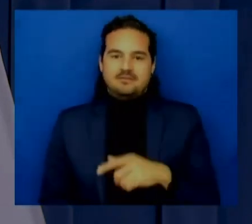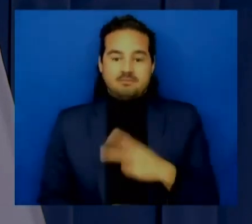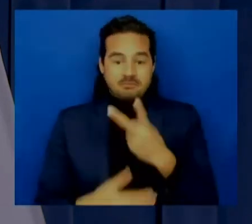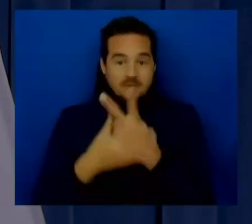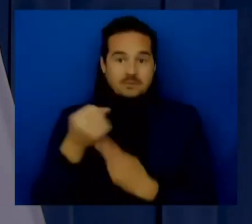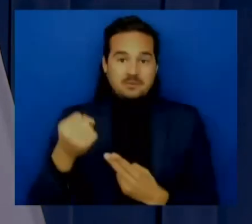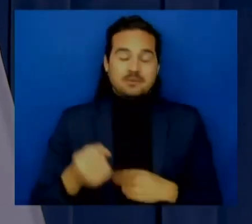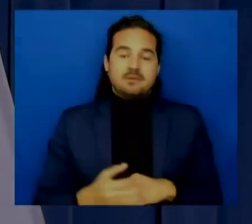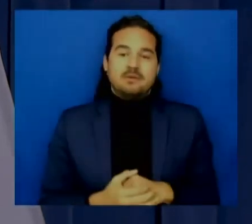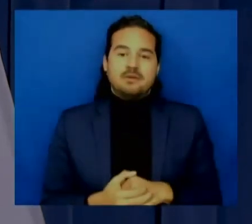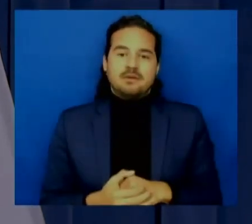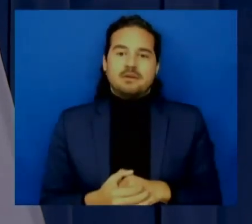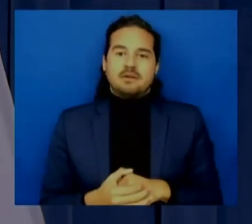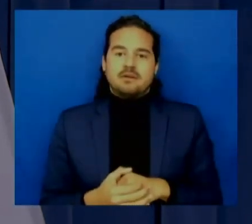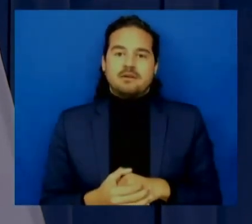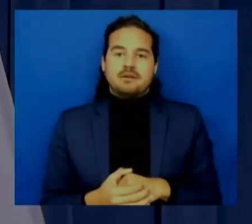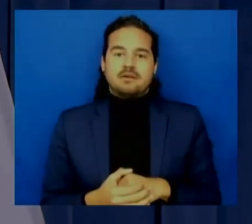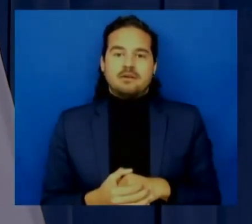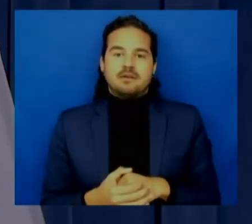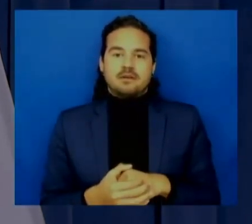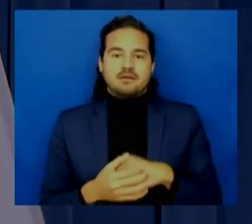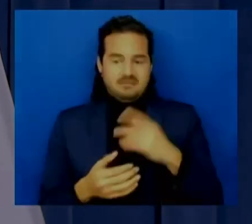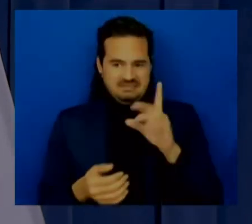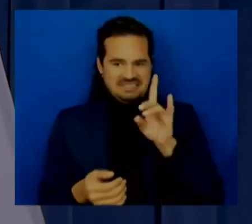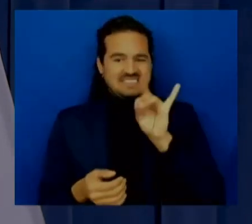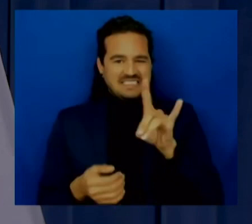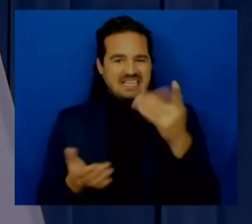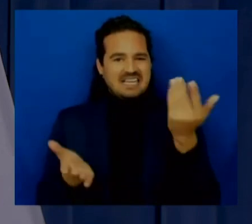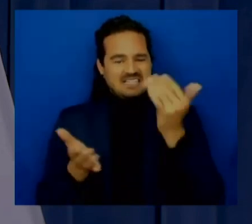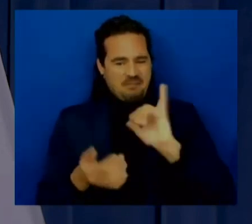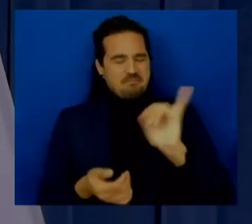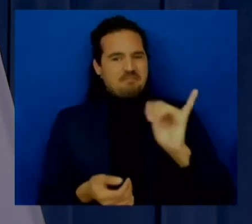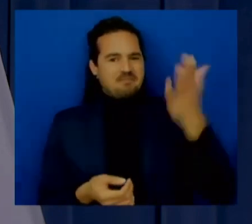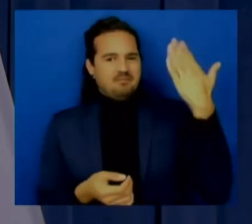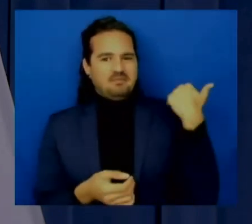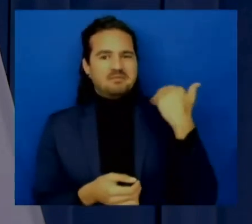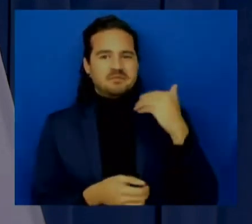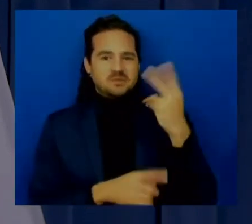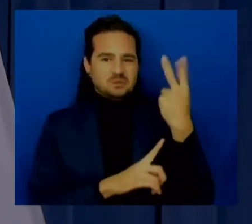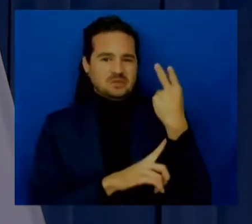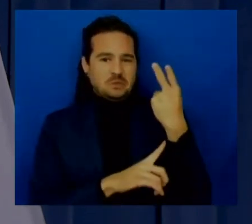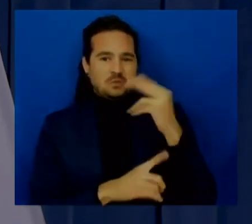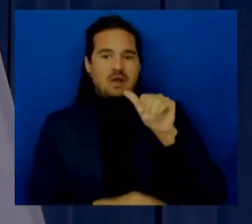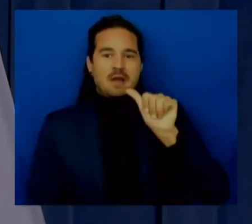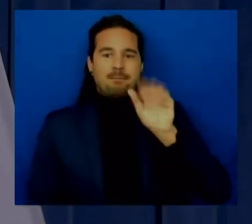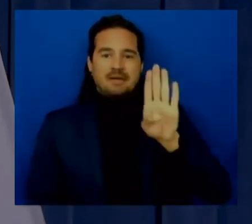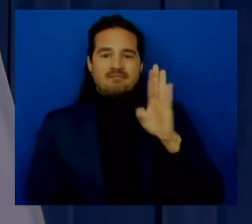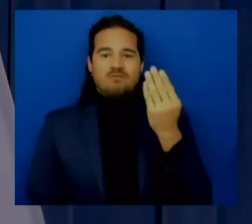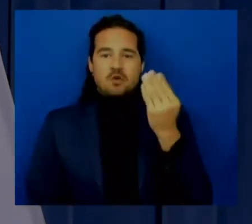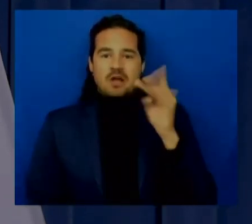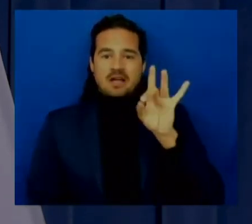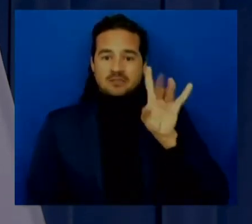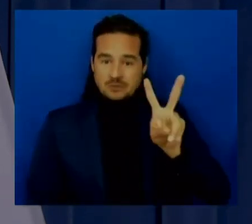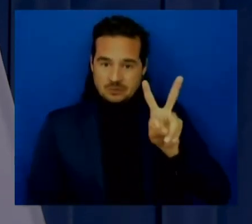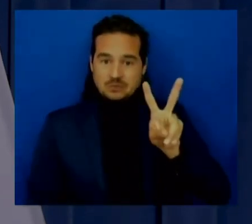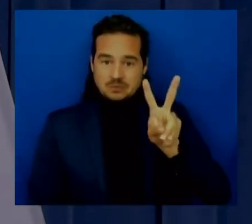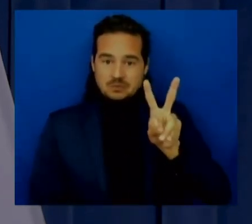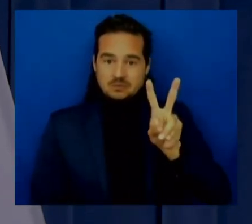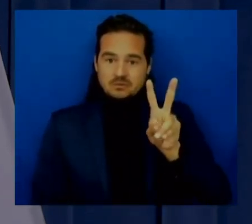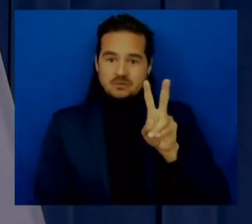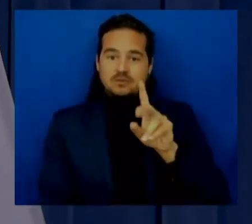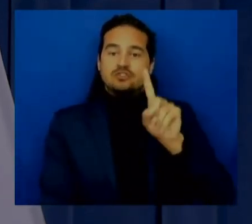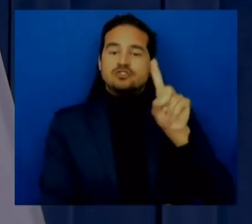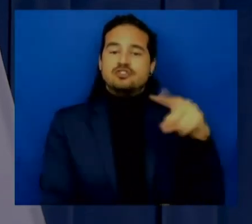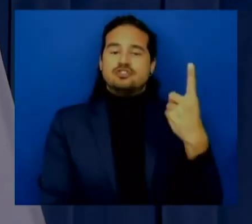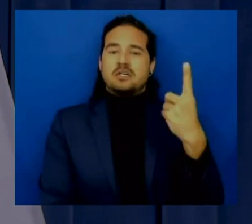with 1482 and the just cause issues. That was big. I don't think any other state in the country had done that. We did it